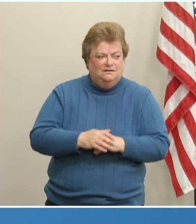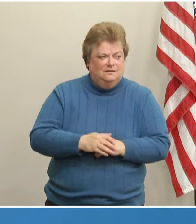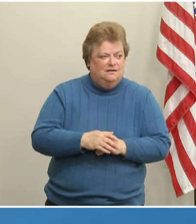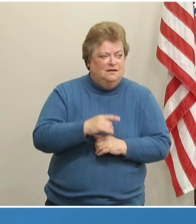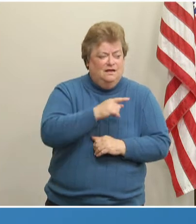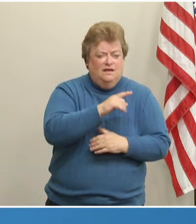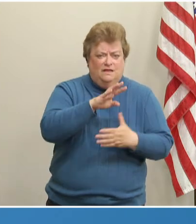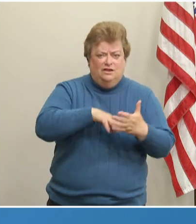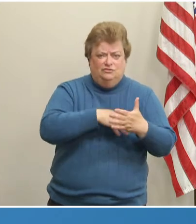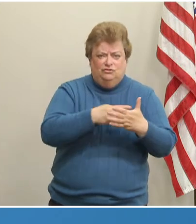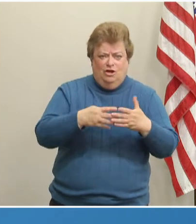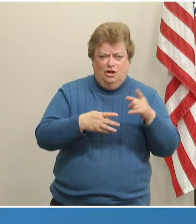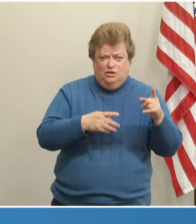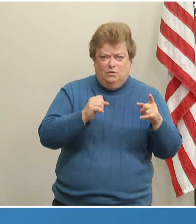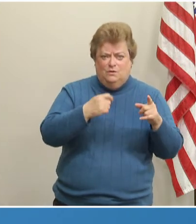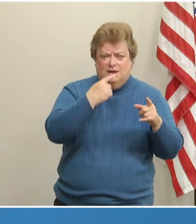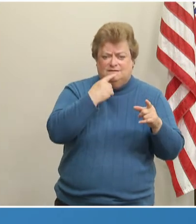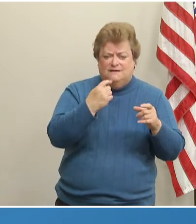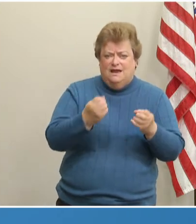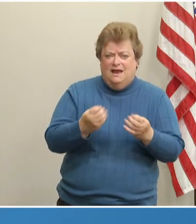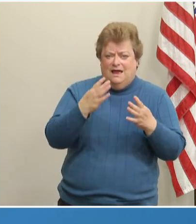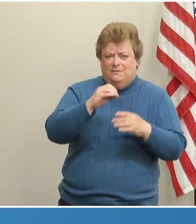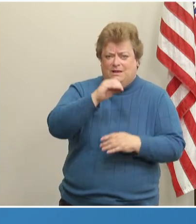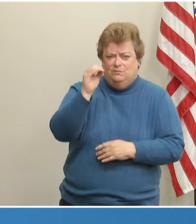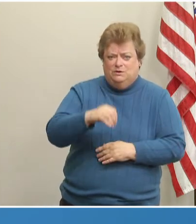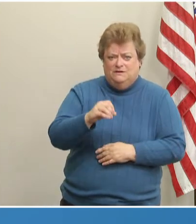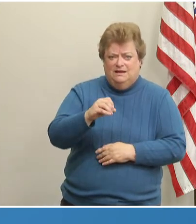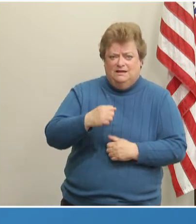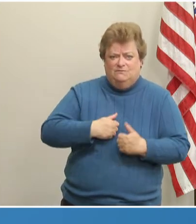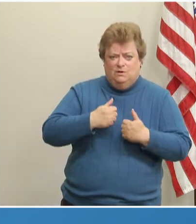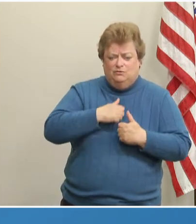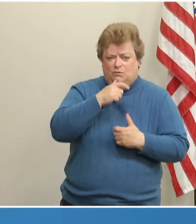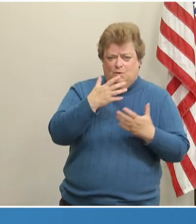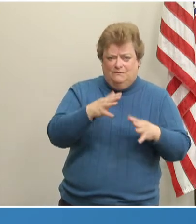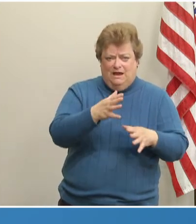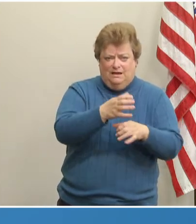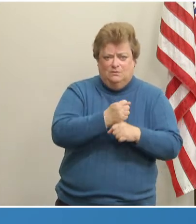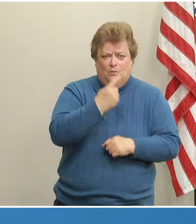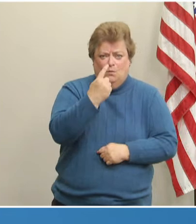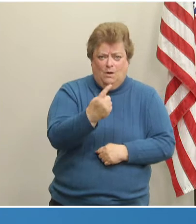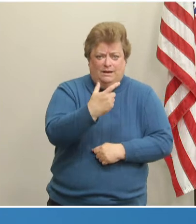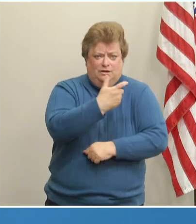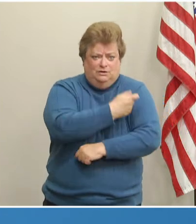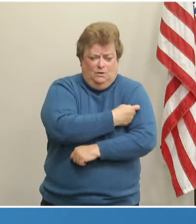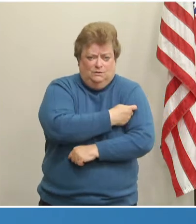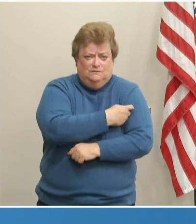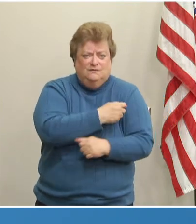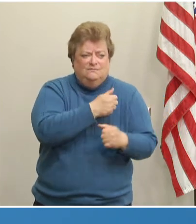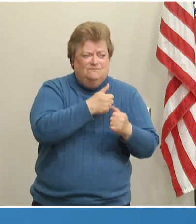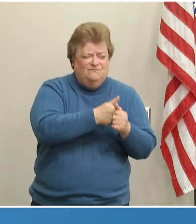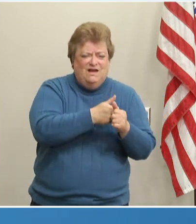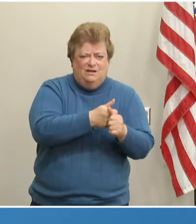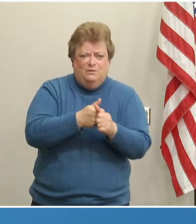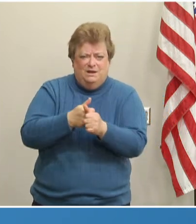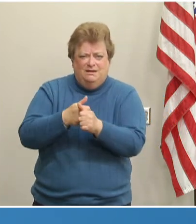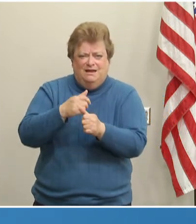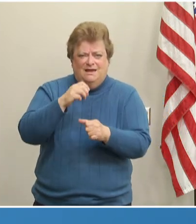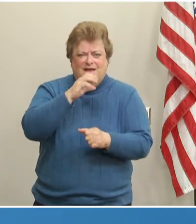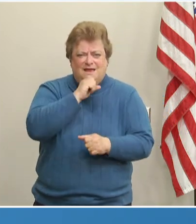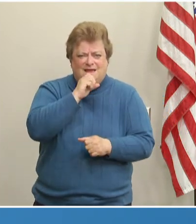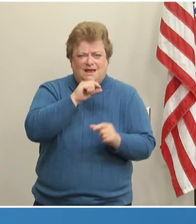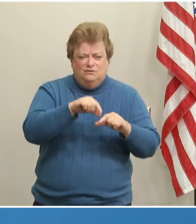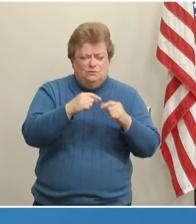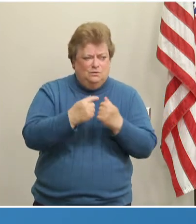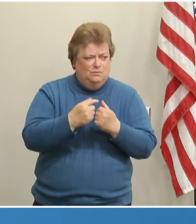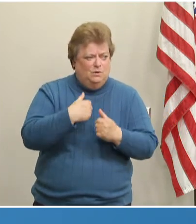can see the percent of residents who have received at least one dose of vaccine by age group. You can see that we have 3